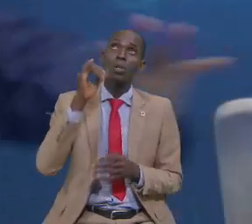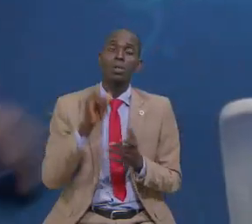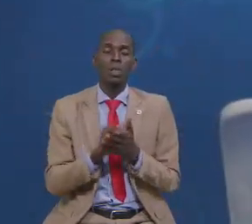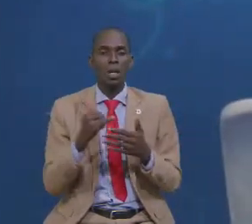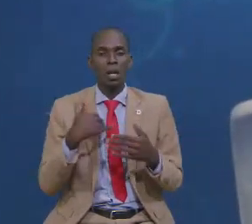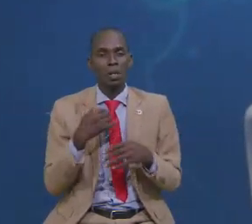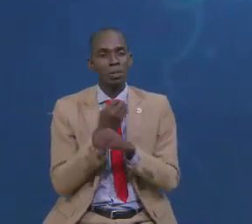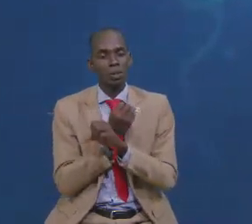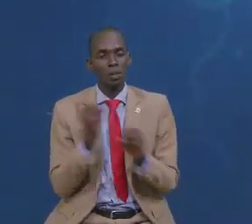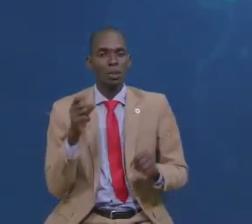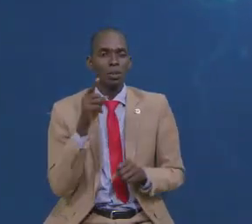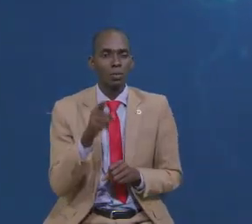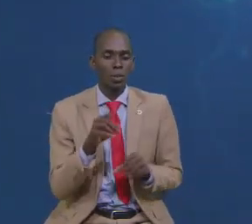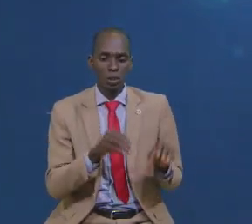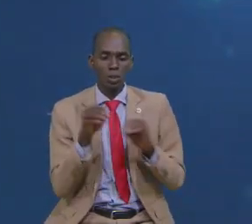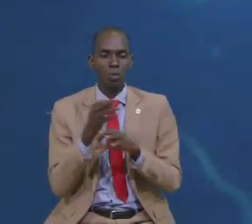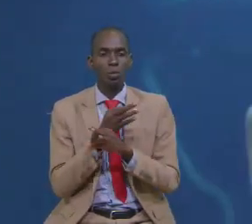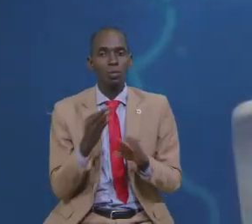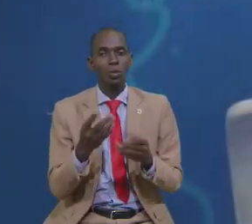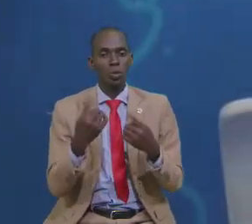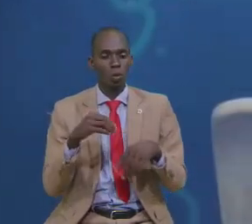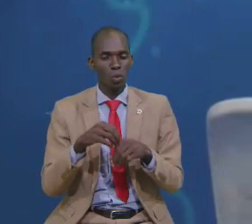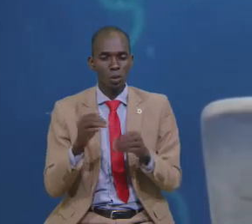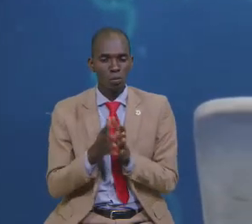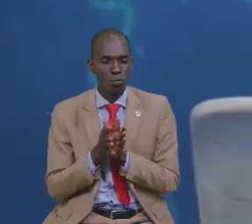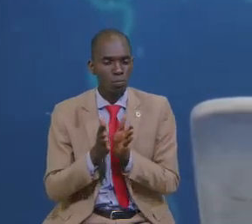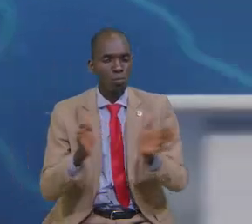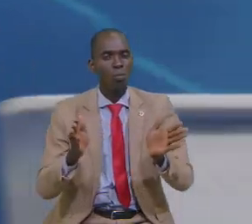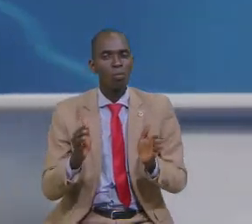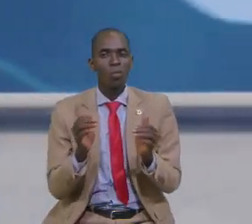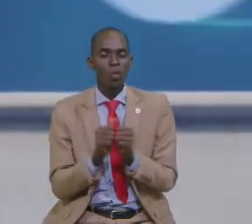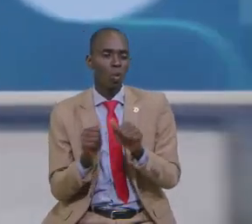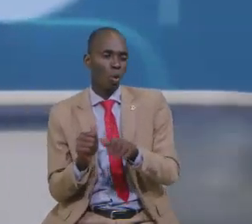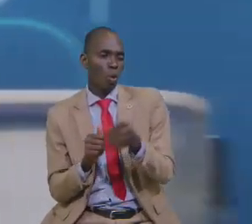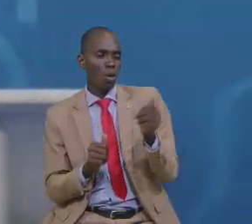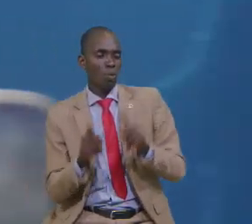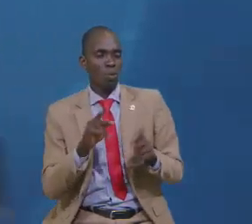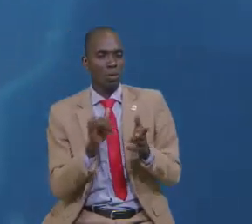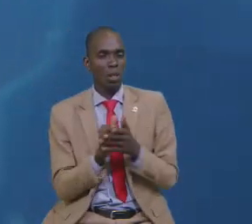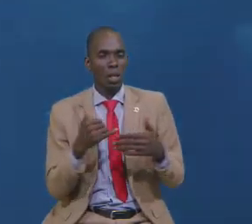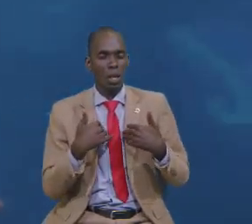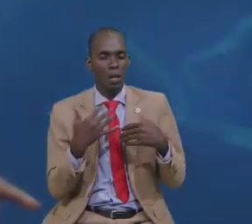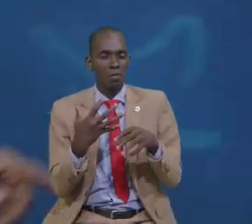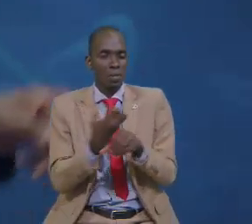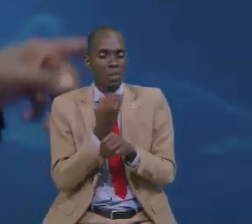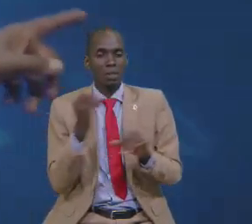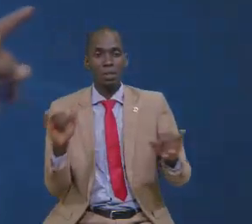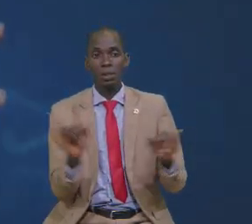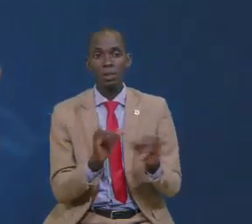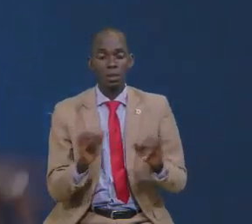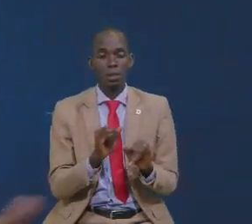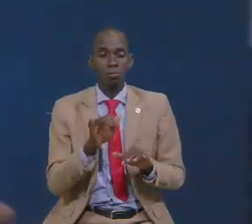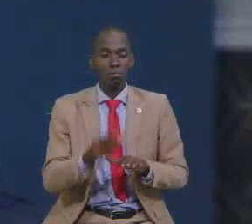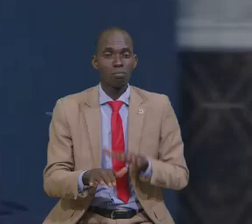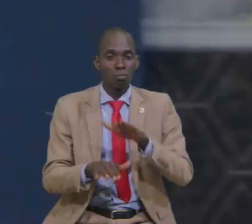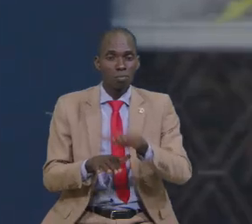in public with other people who have also taken the same step and in public what has happened in